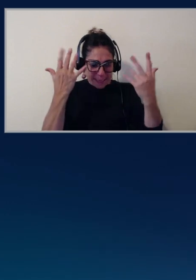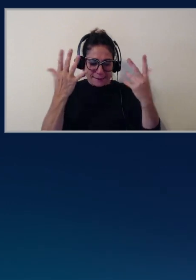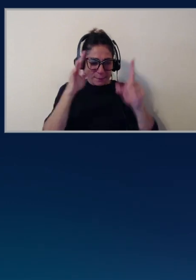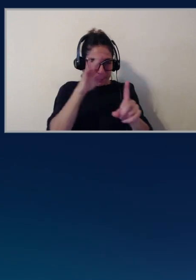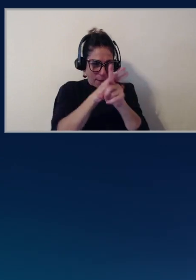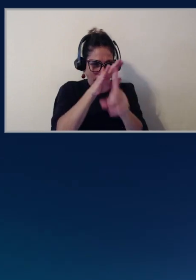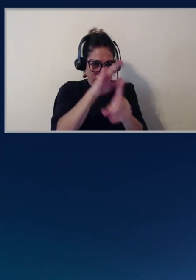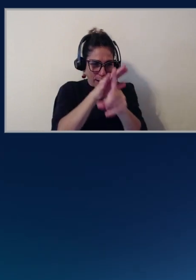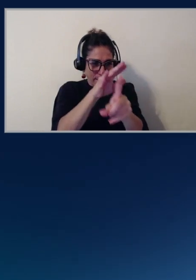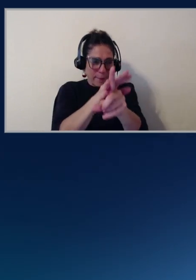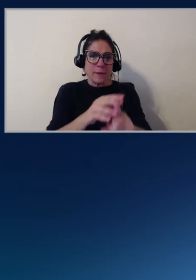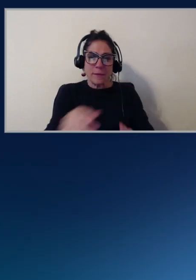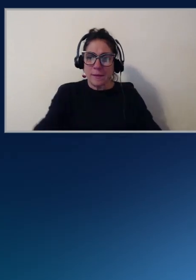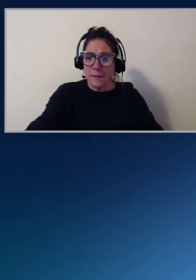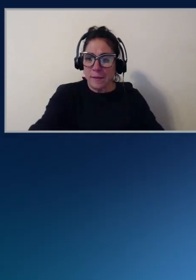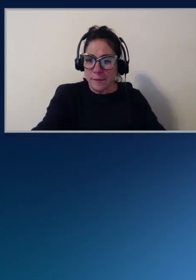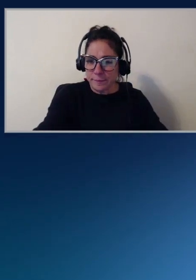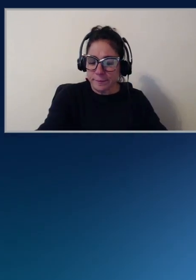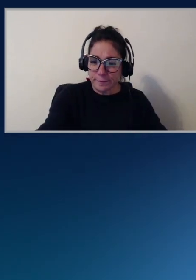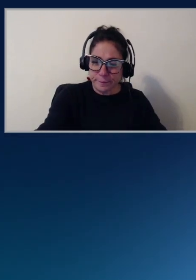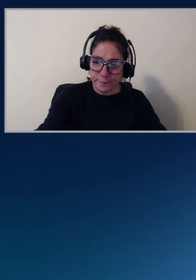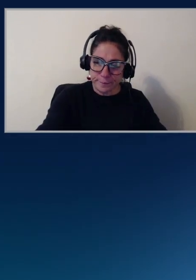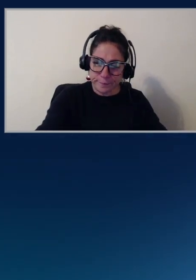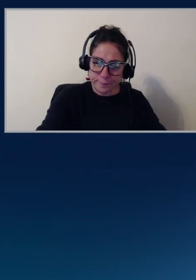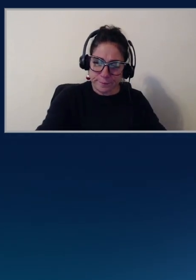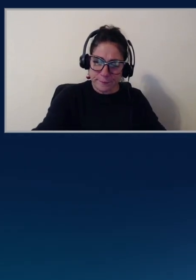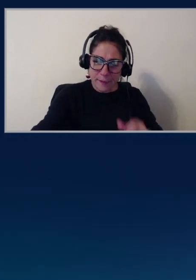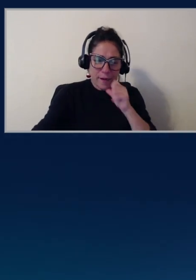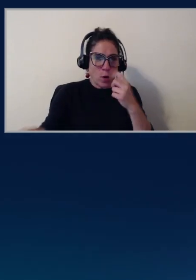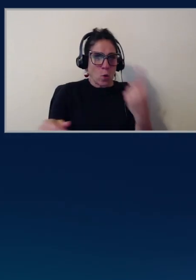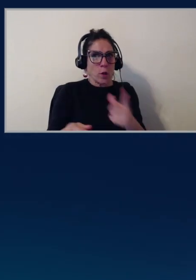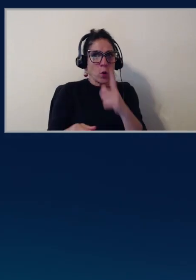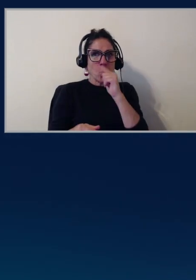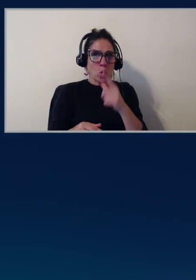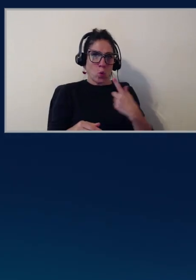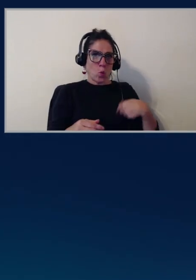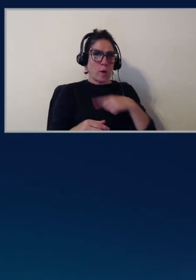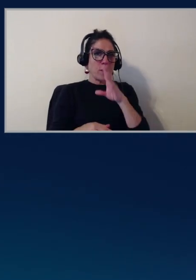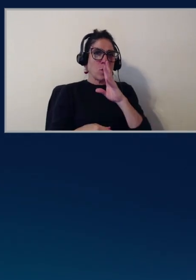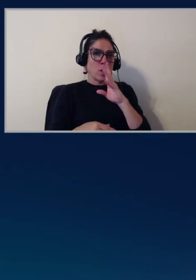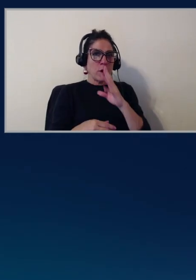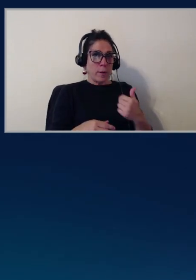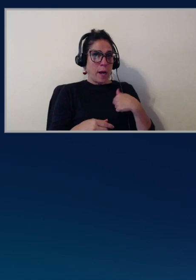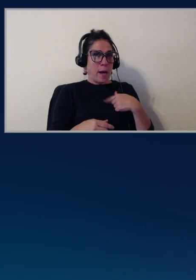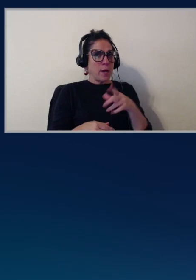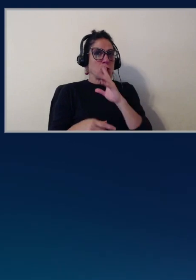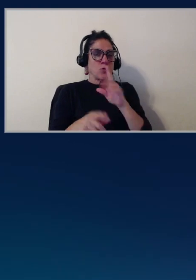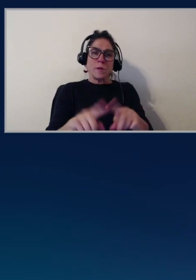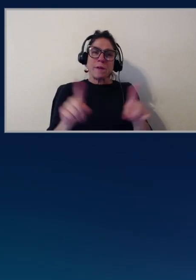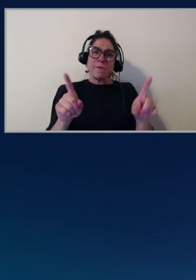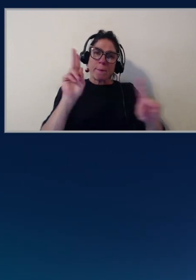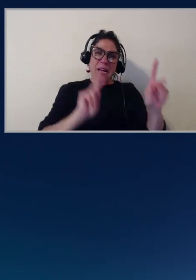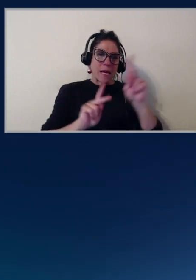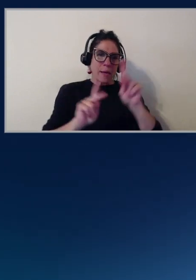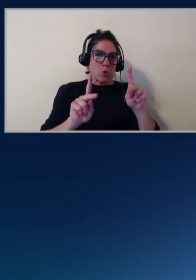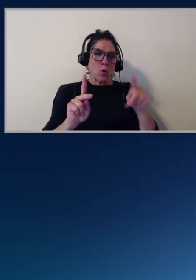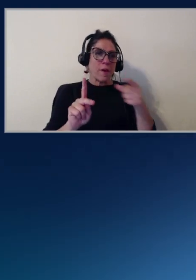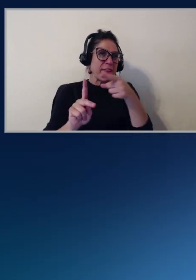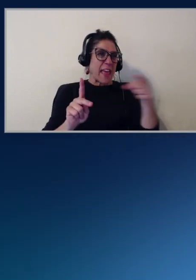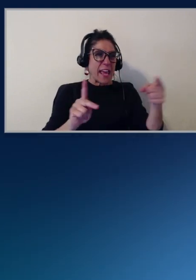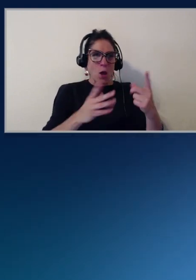right? Absolutely. I think it's not just who we're talking to. It's about when I'm talking to different people, they're